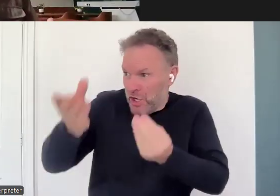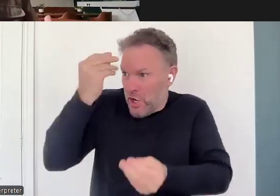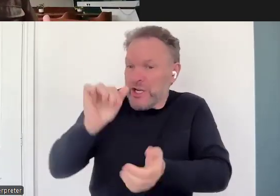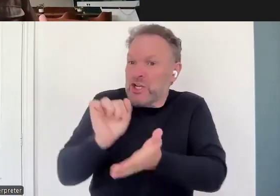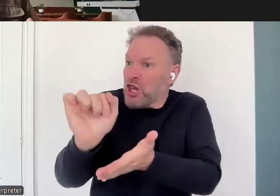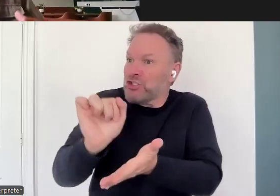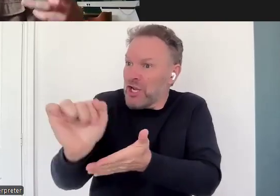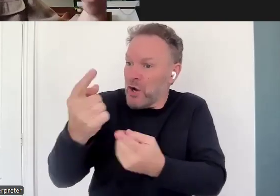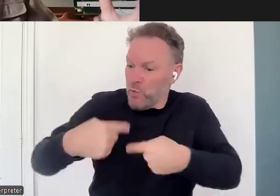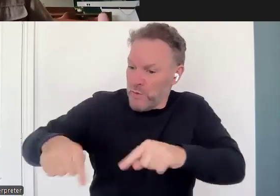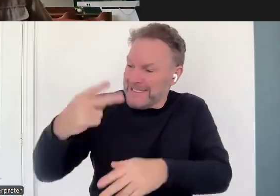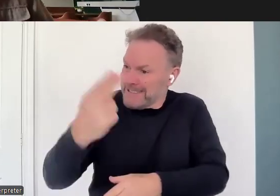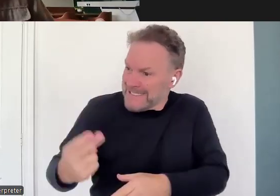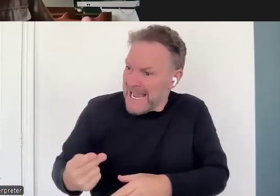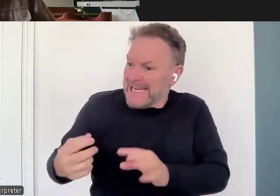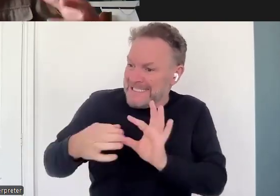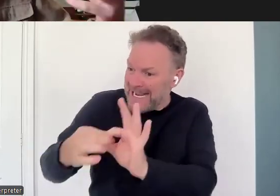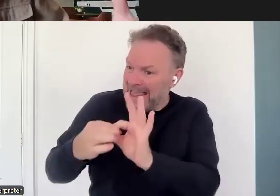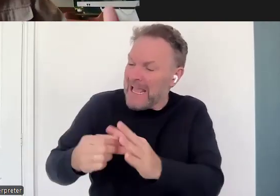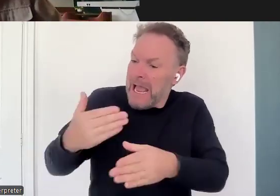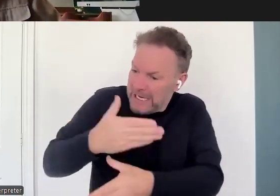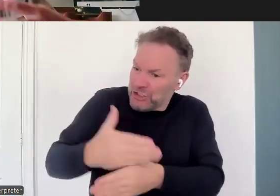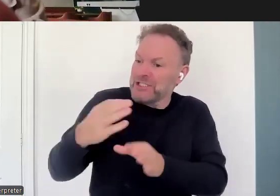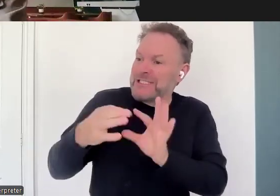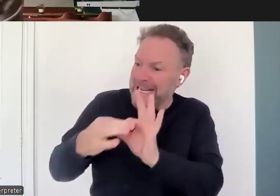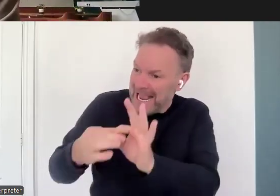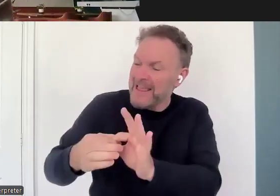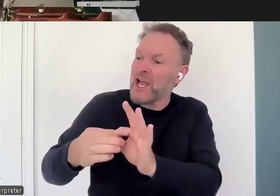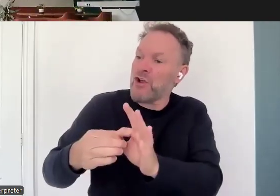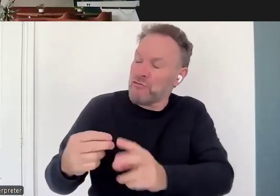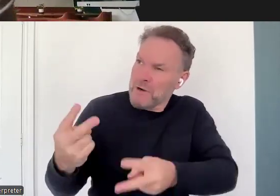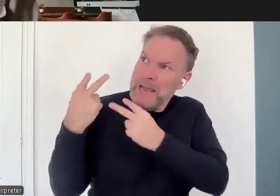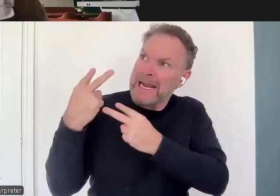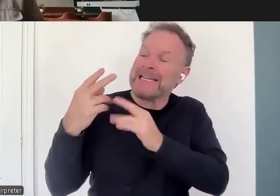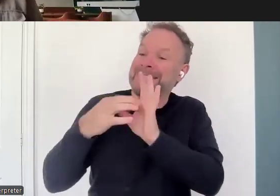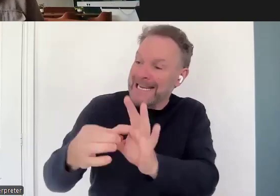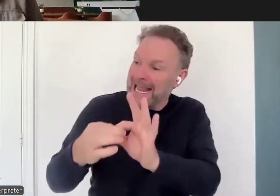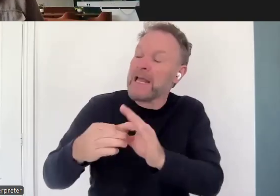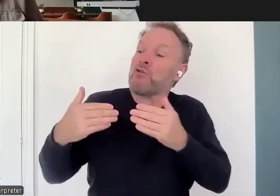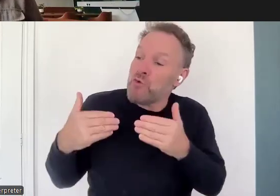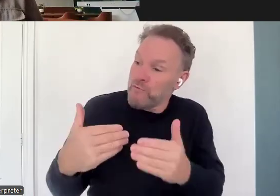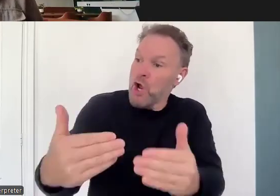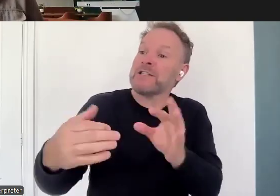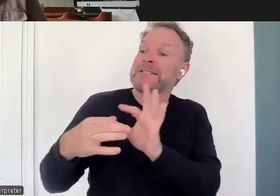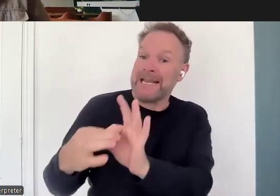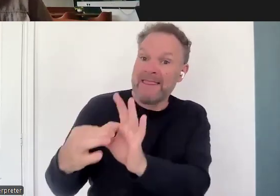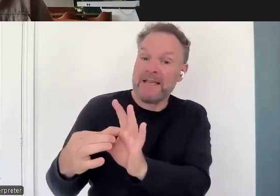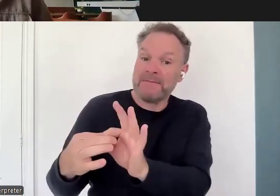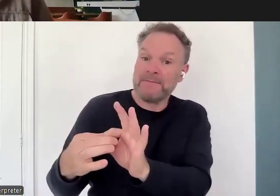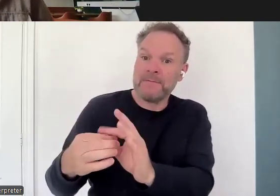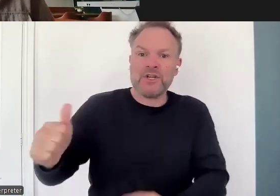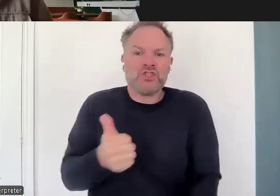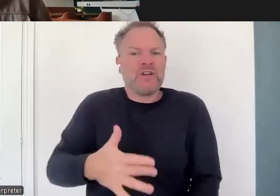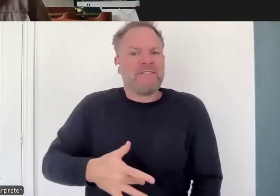design things together, we take actions together, we reflect together, we learn together, we move on together. And so it should feel